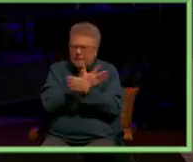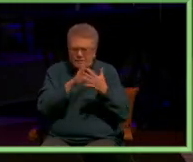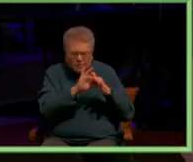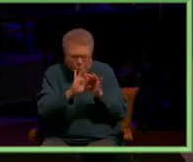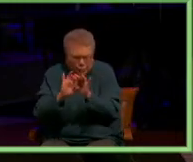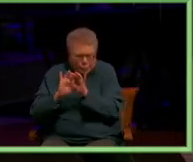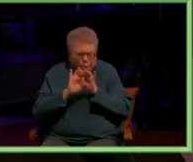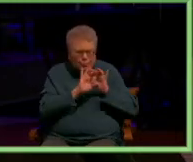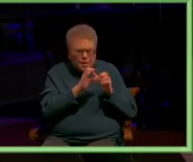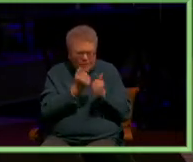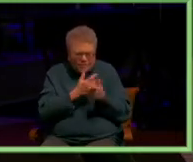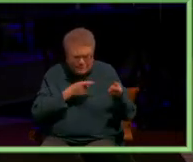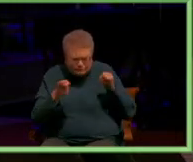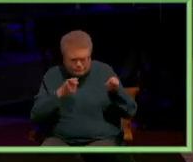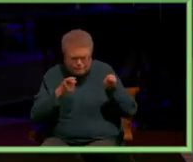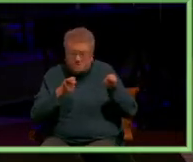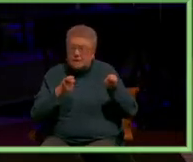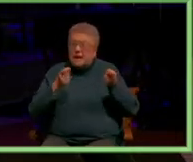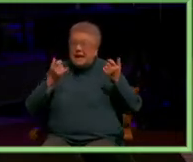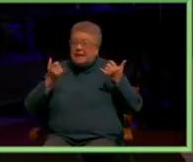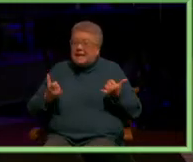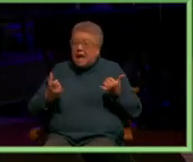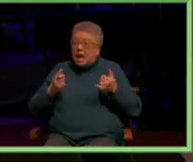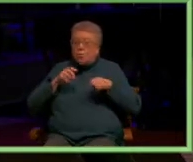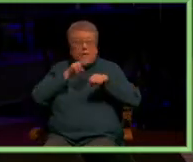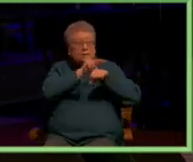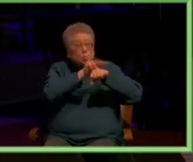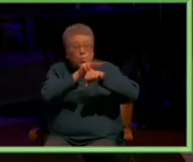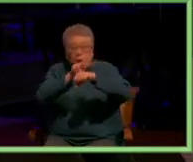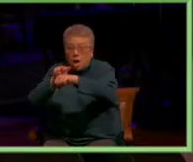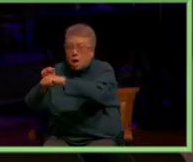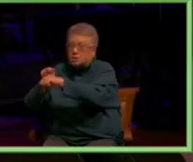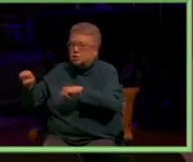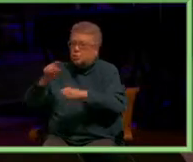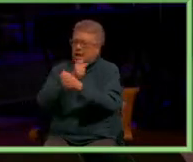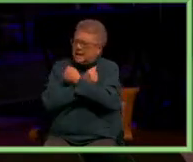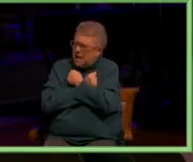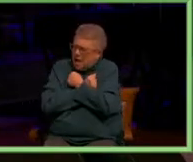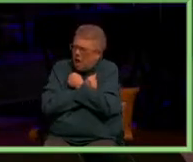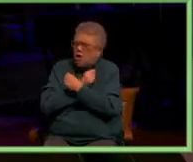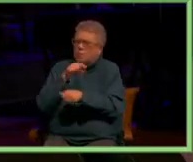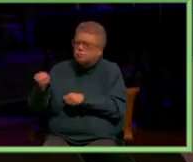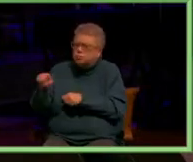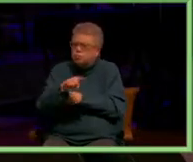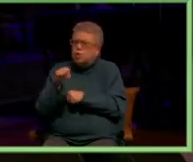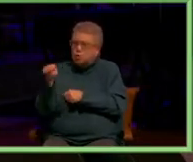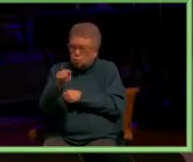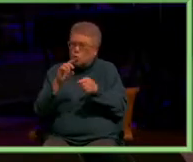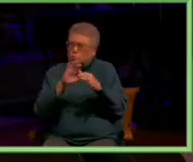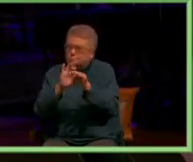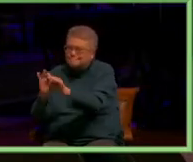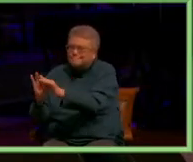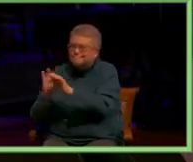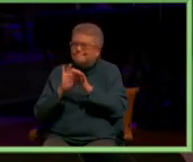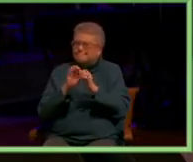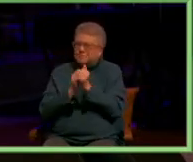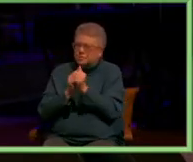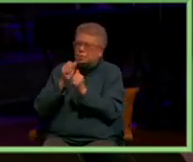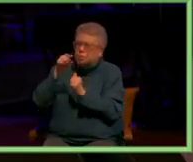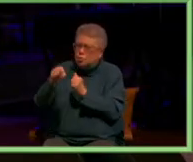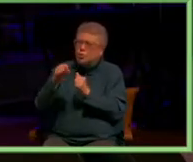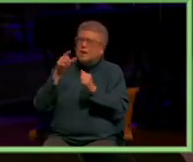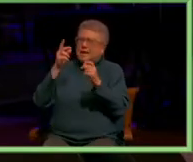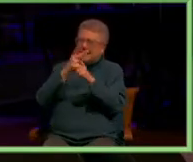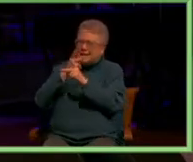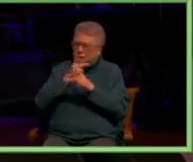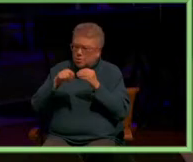And brothers and sisters, hear me now. He is watching you, and he loves you, and he's holding you together, and he's sustaining you, and he cares about you.